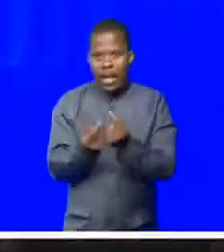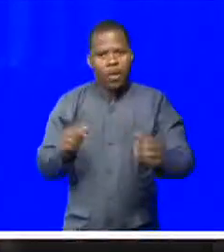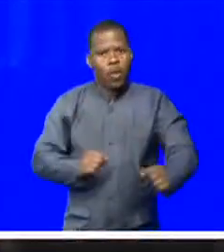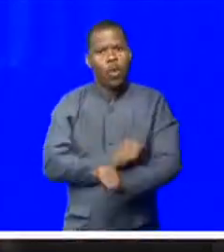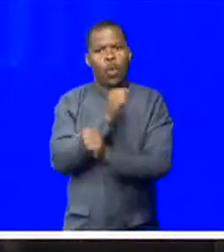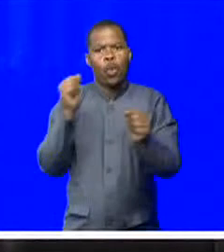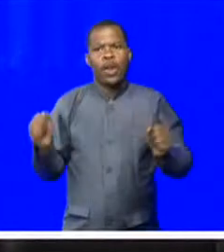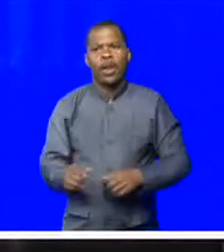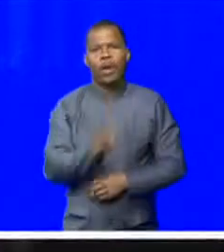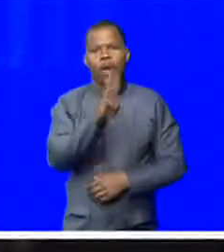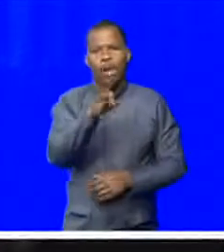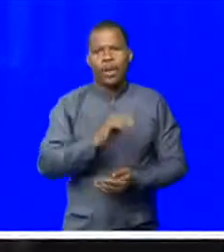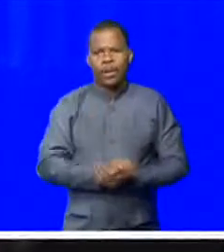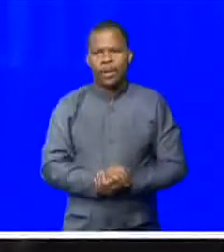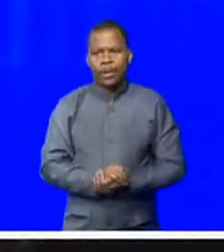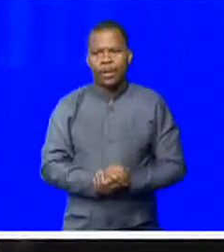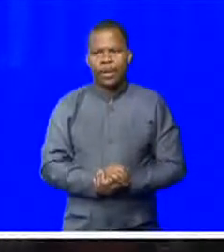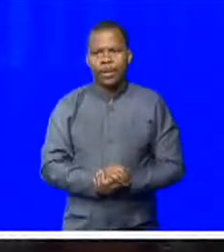Pretoria.